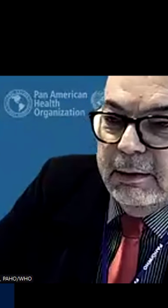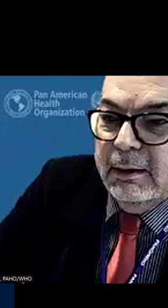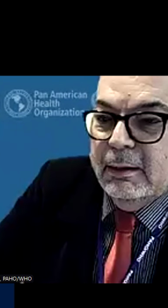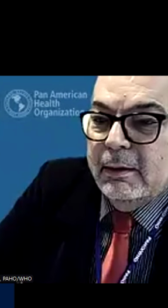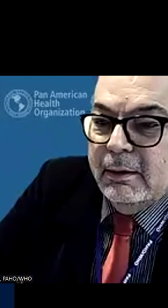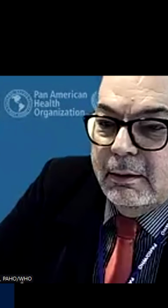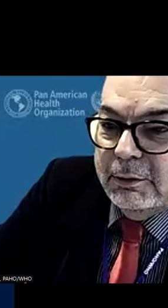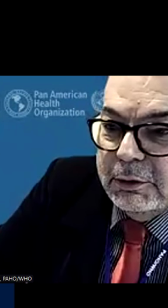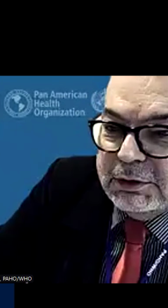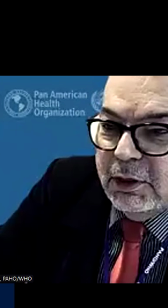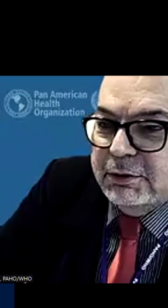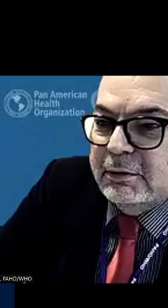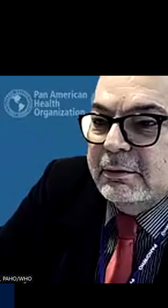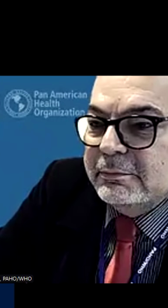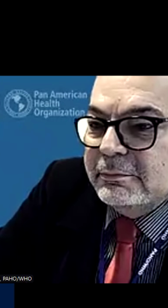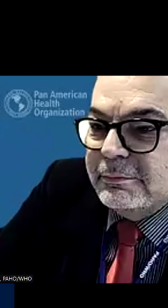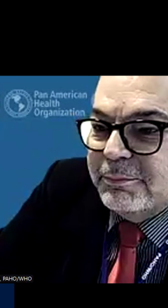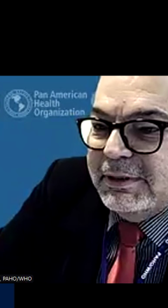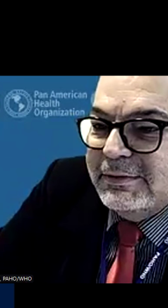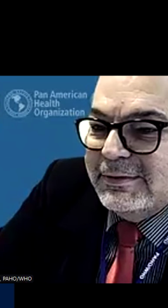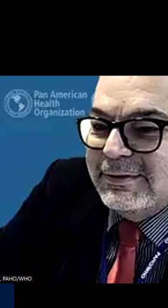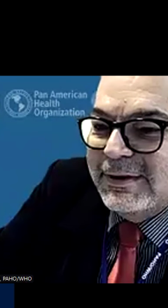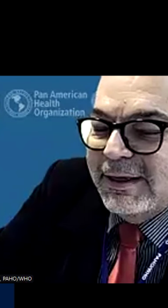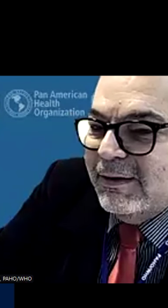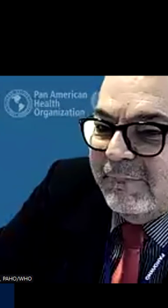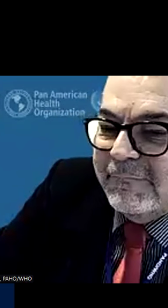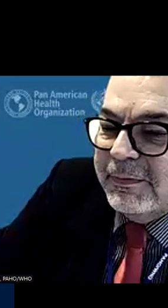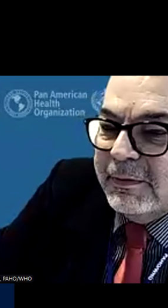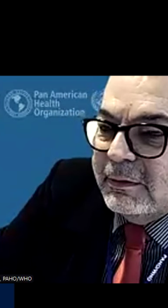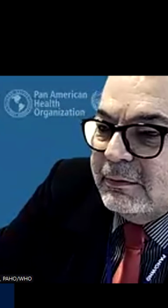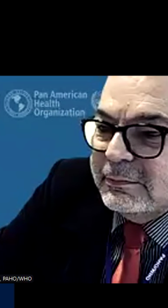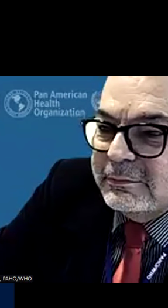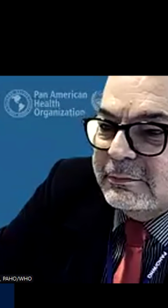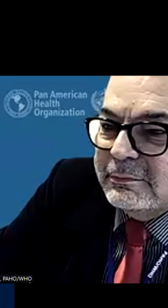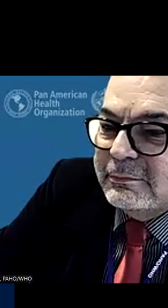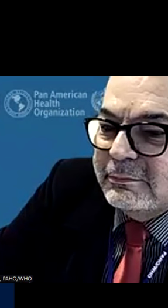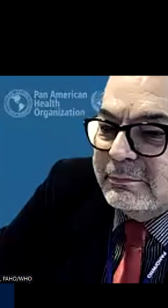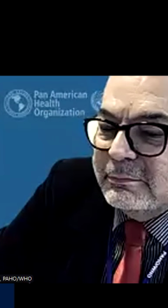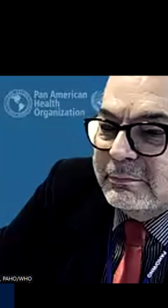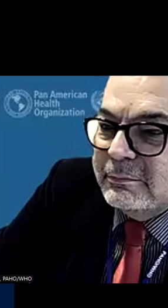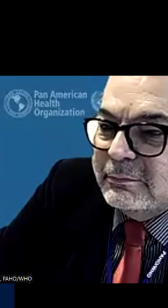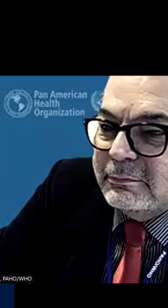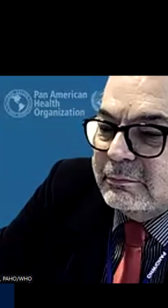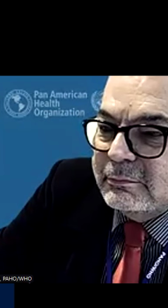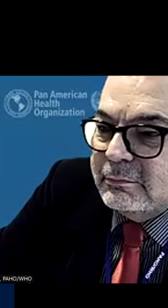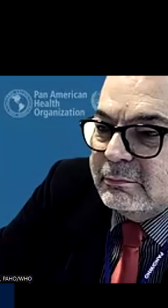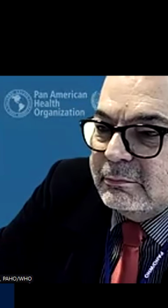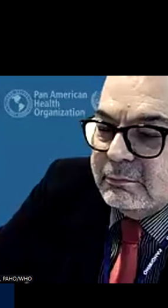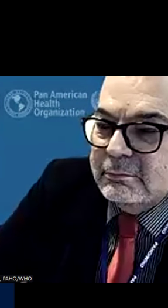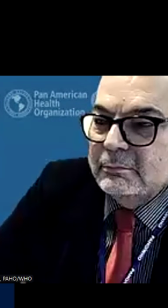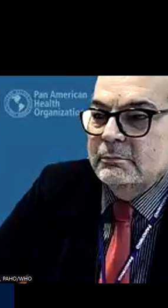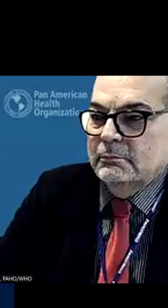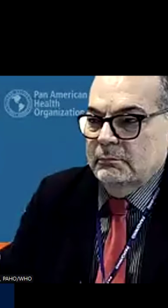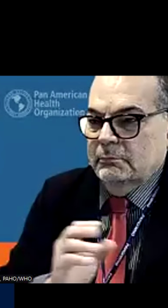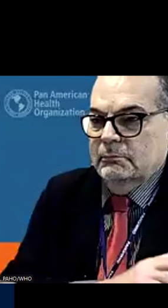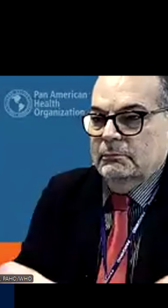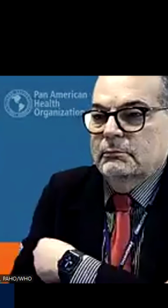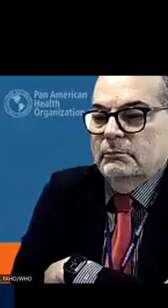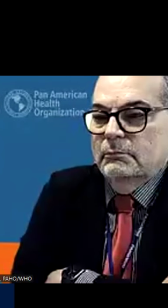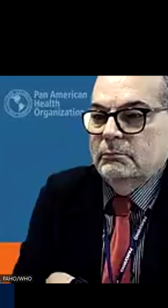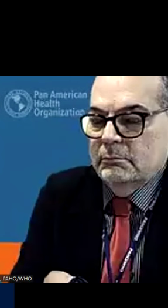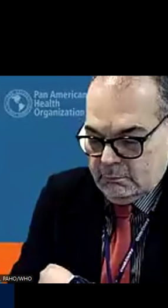And Dr. Schoch, please. Yes, as Dr. Huda points out, I think it's those